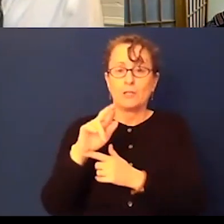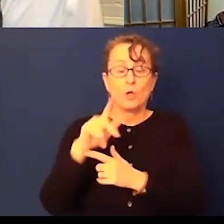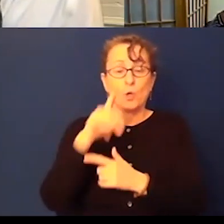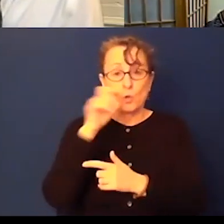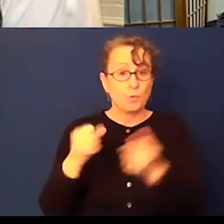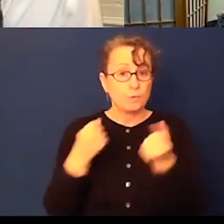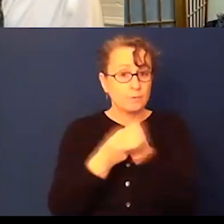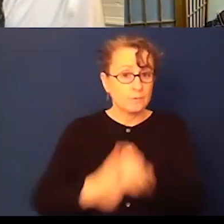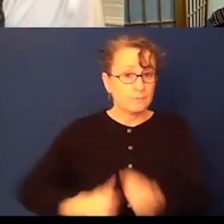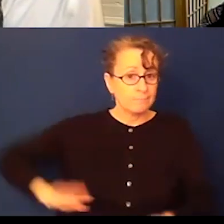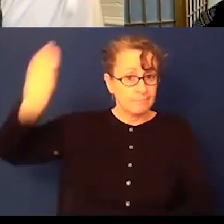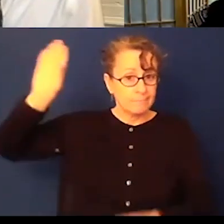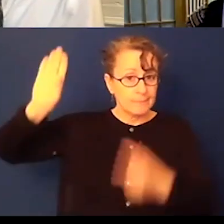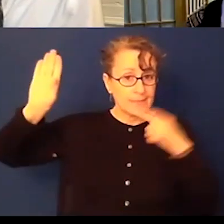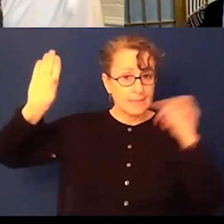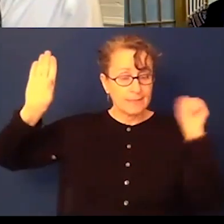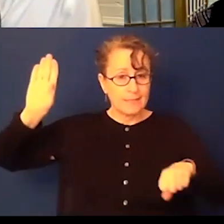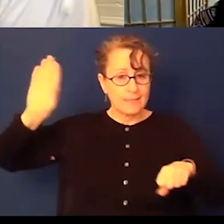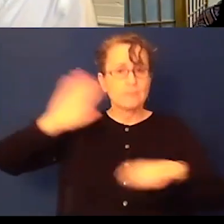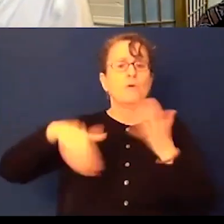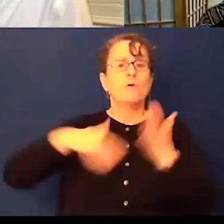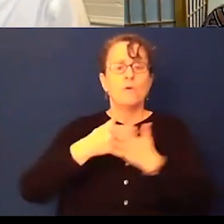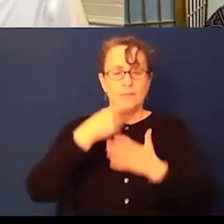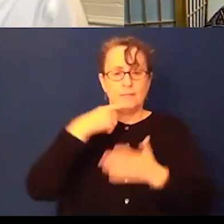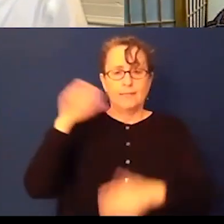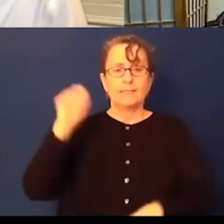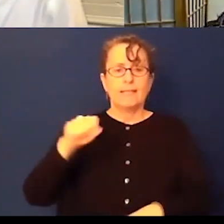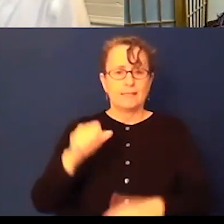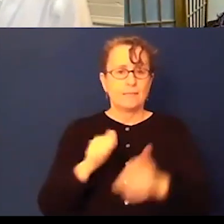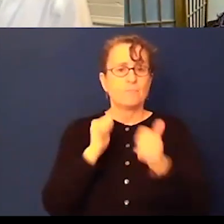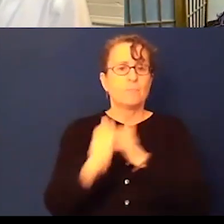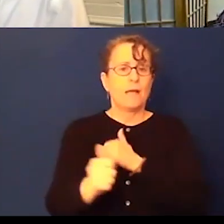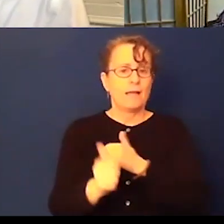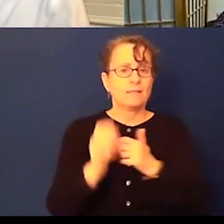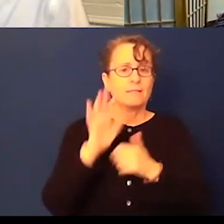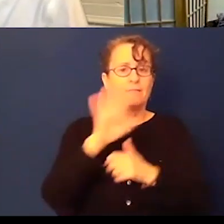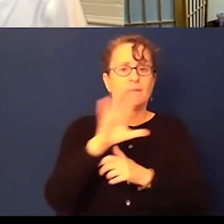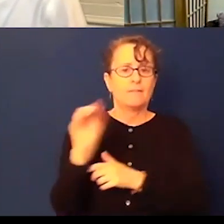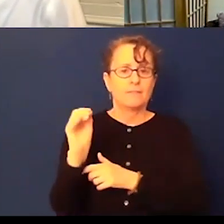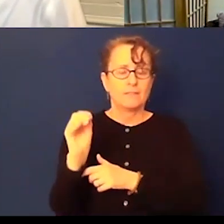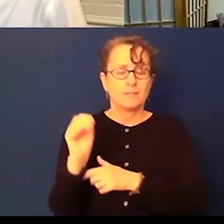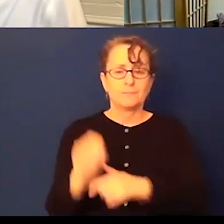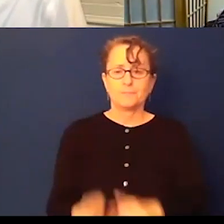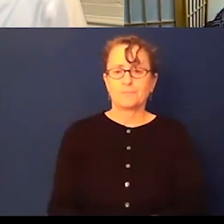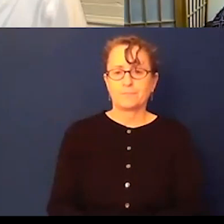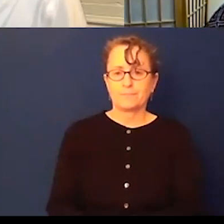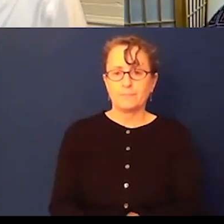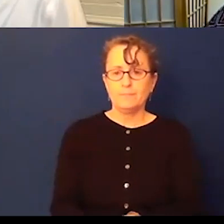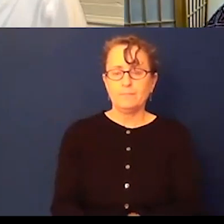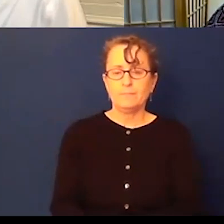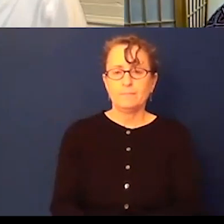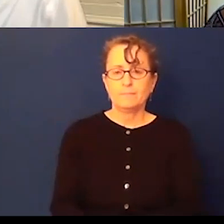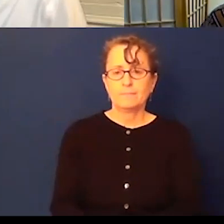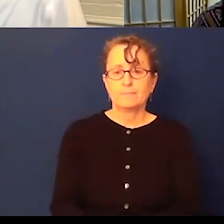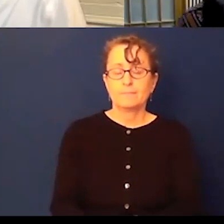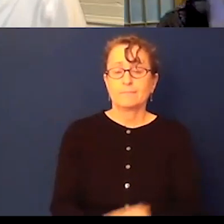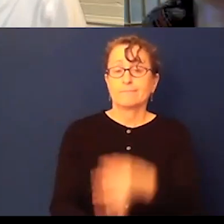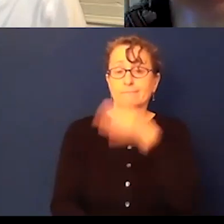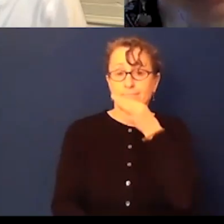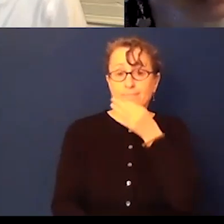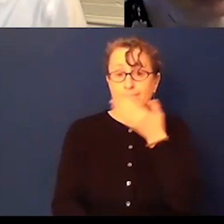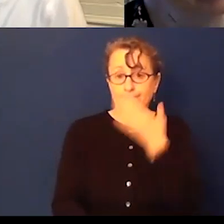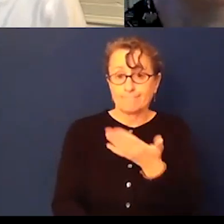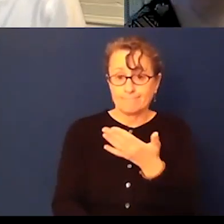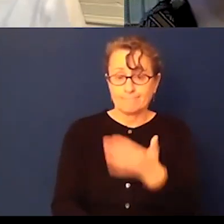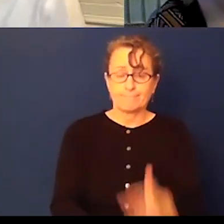aye. Aye. Aye. There we are, 5-0. That was good, Liz, but it wasn't. I know. Well, what are we going to